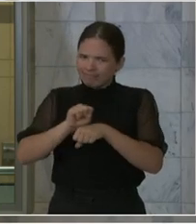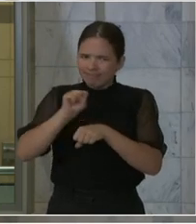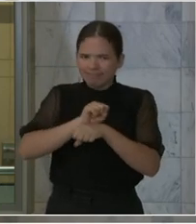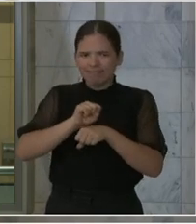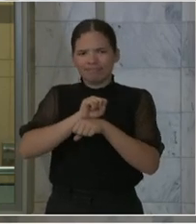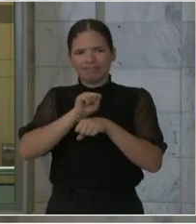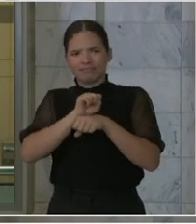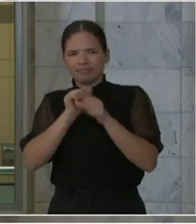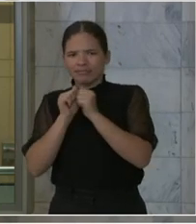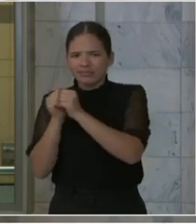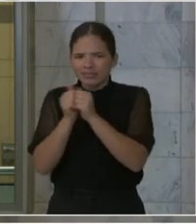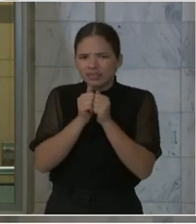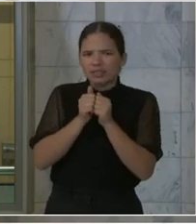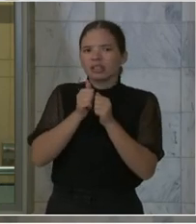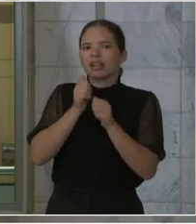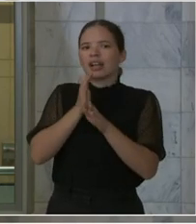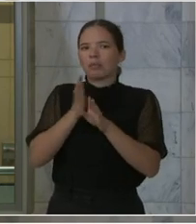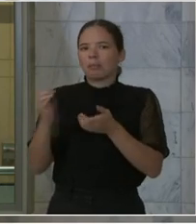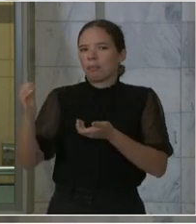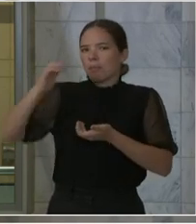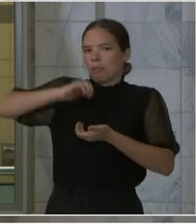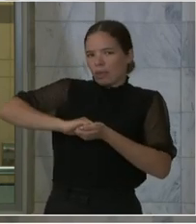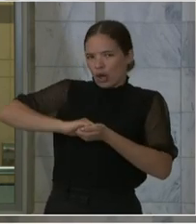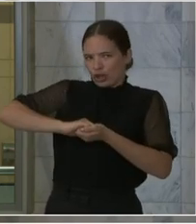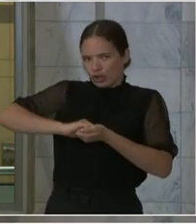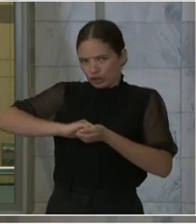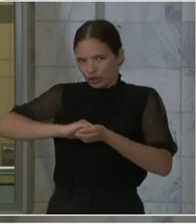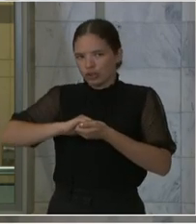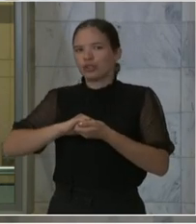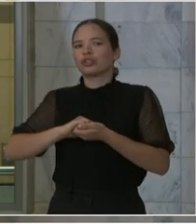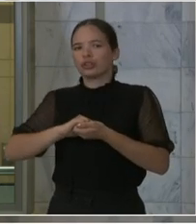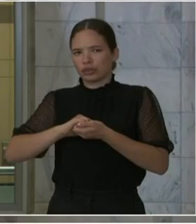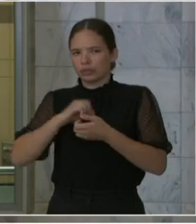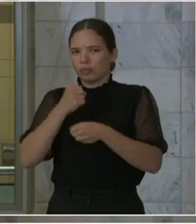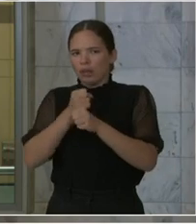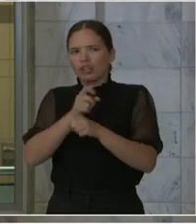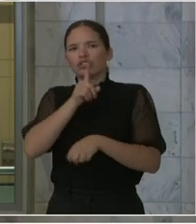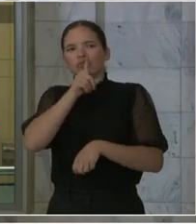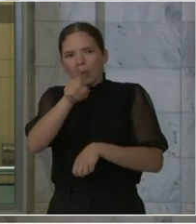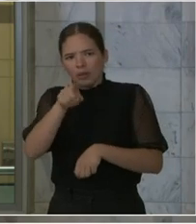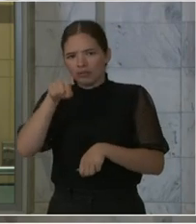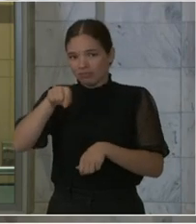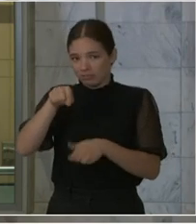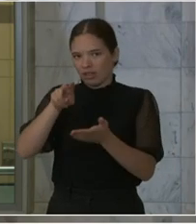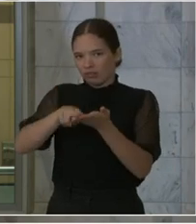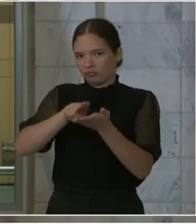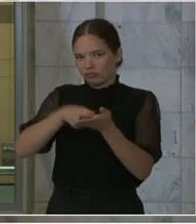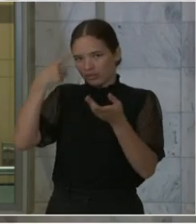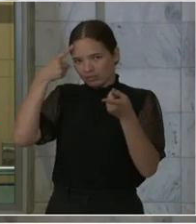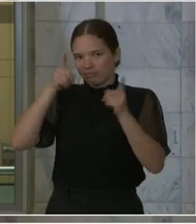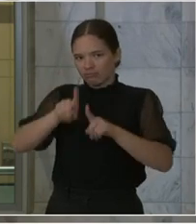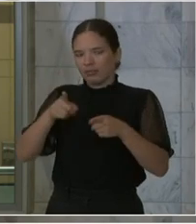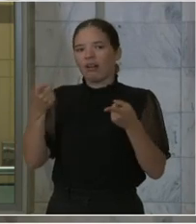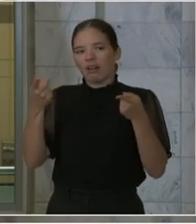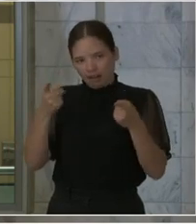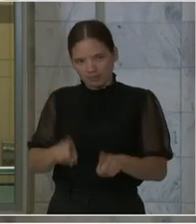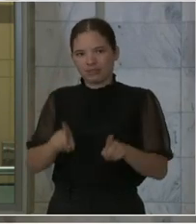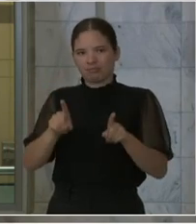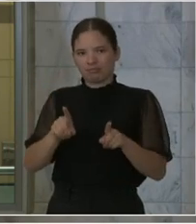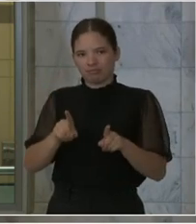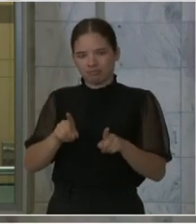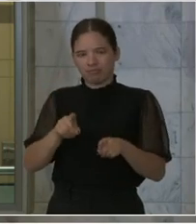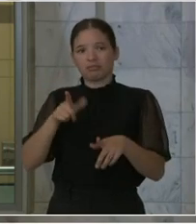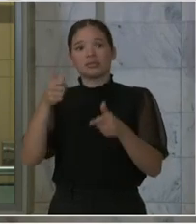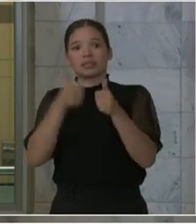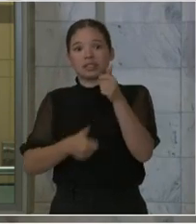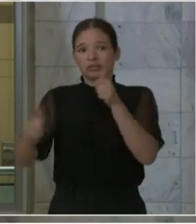partners to get this agreement done. I want to start with Chancellor Louis Farabee, who is the Chancellor of DC Public